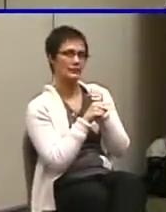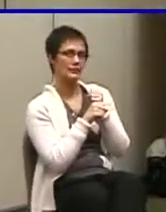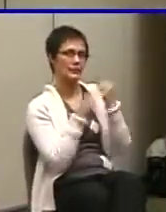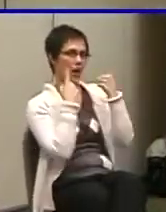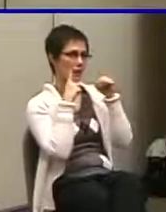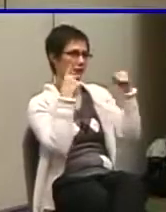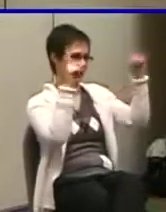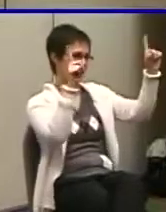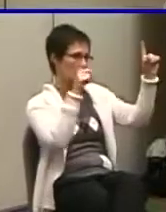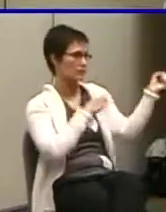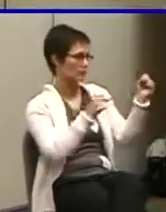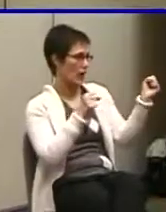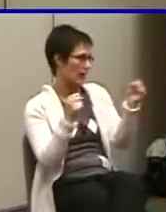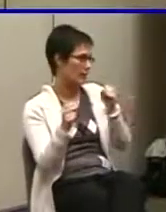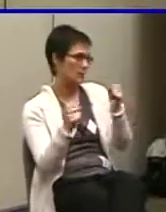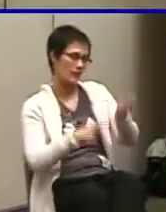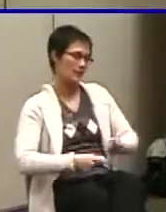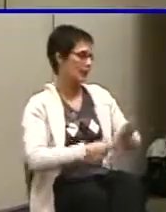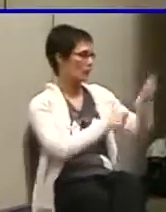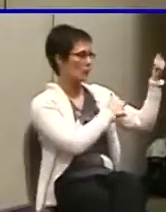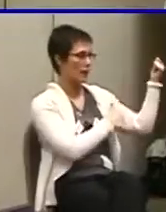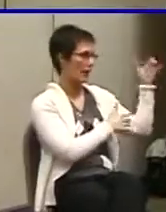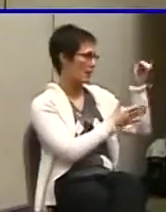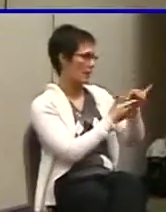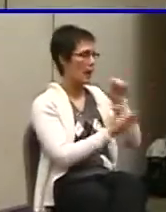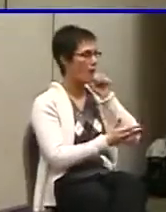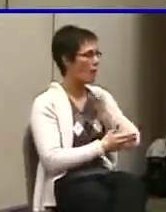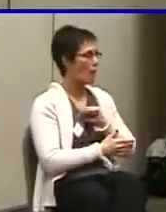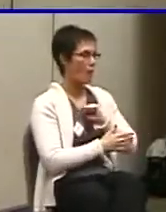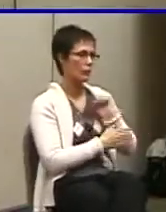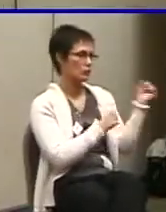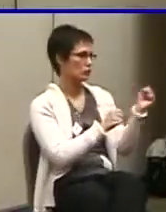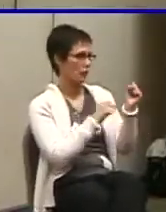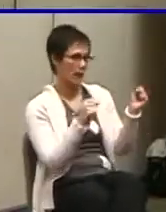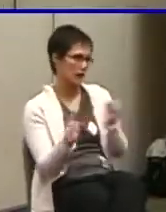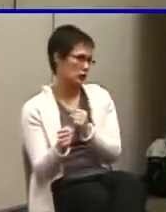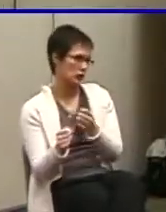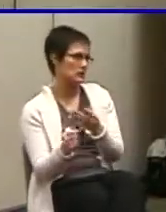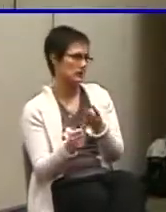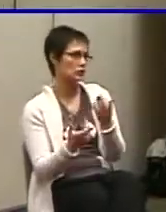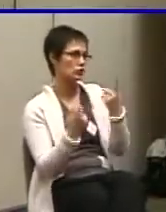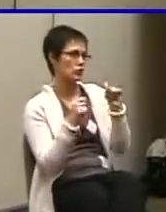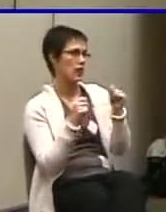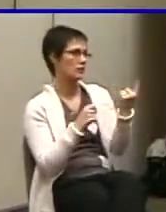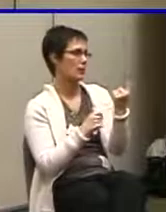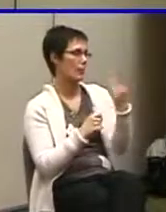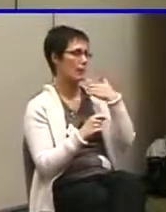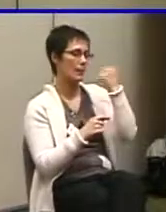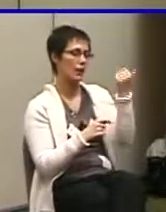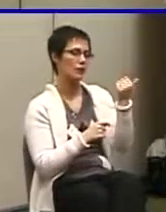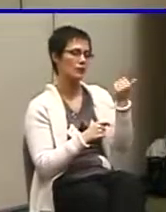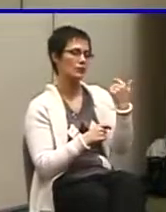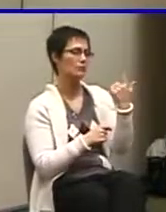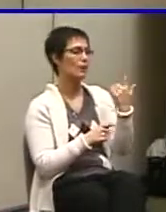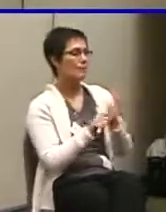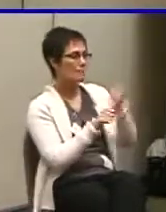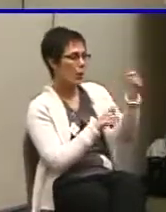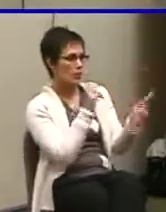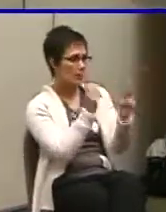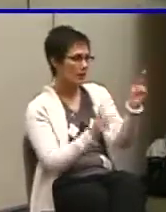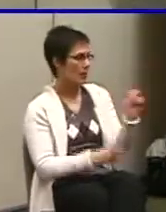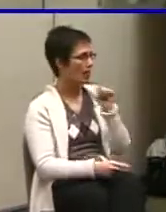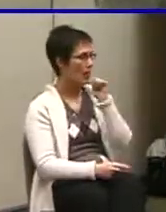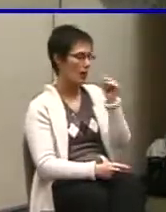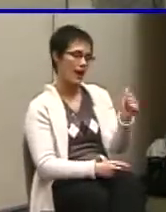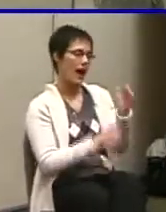let's do something else. Many of us are not comfortable with conflict. So the last thing I want to do is talk to David about